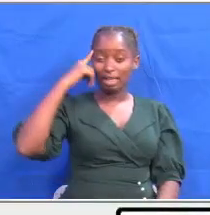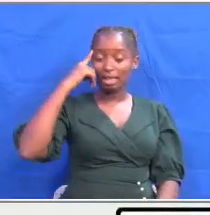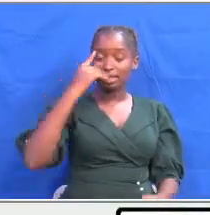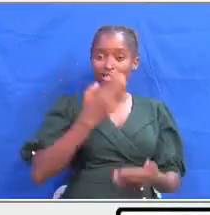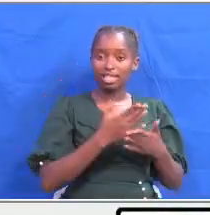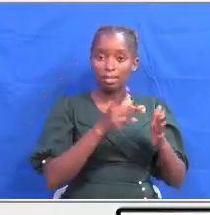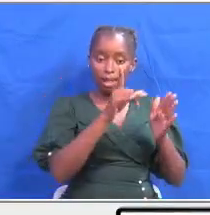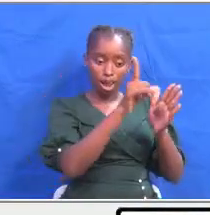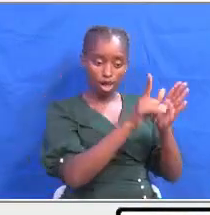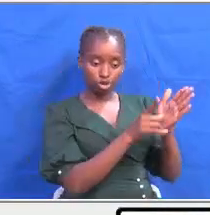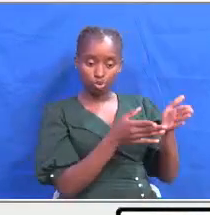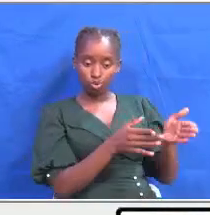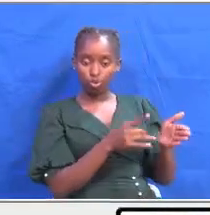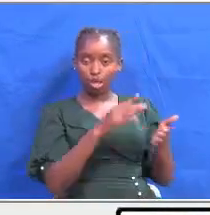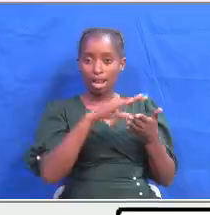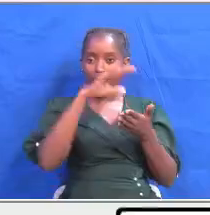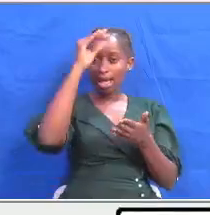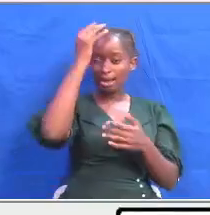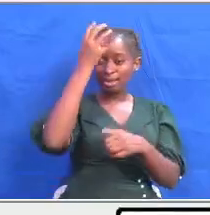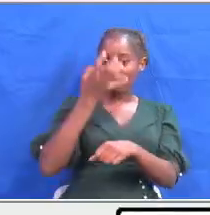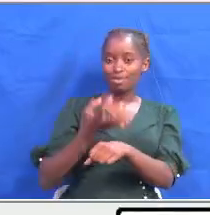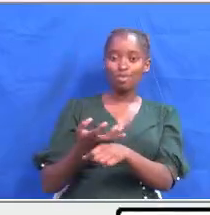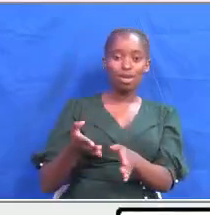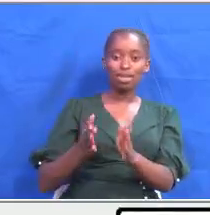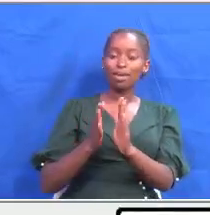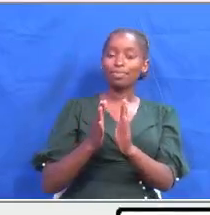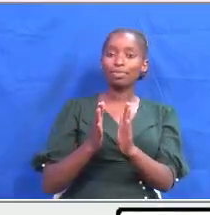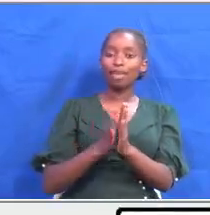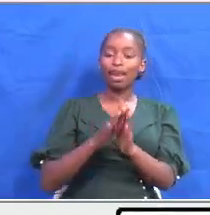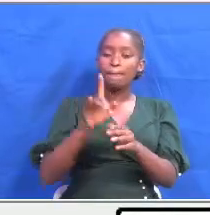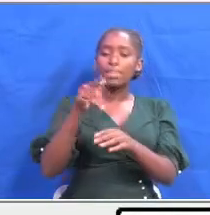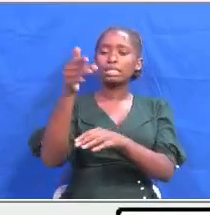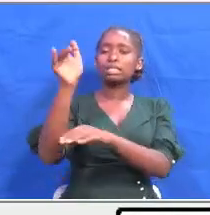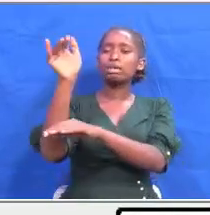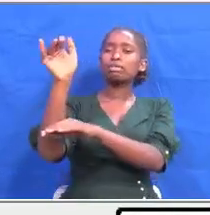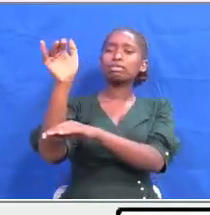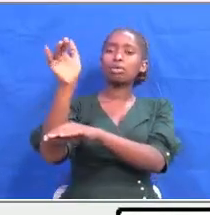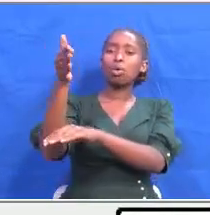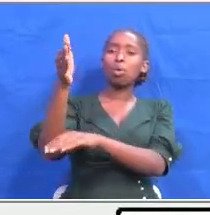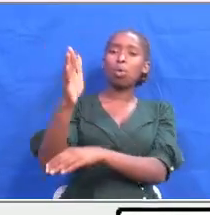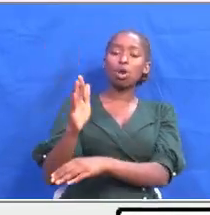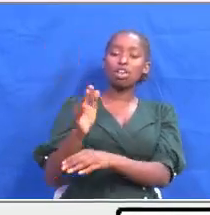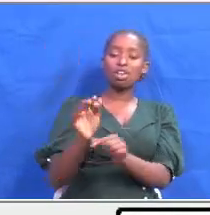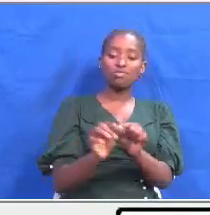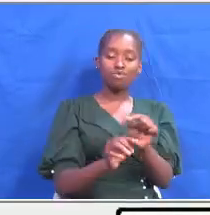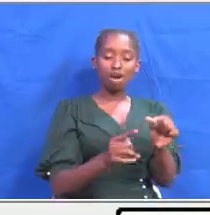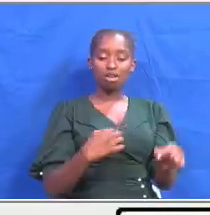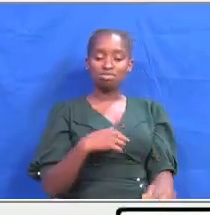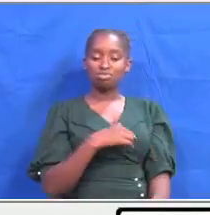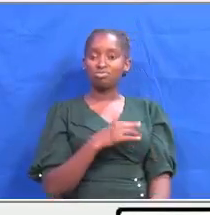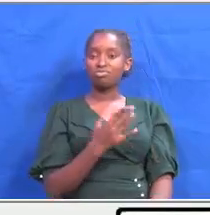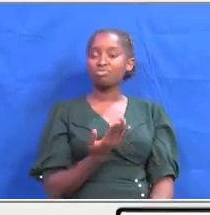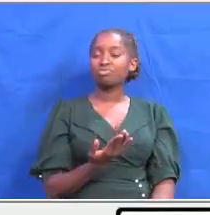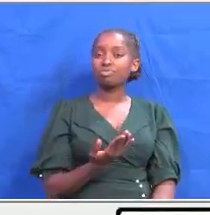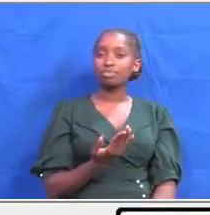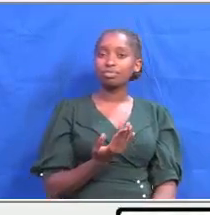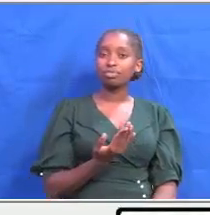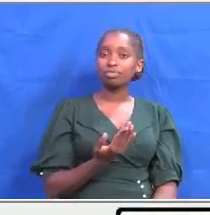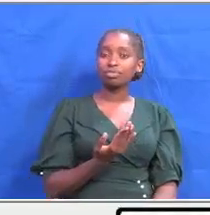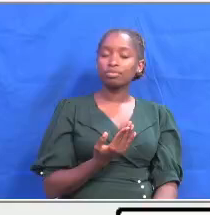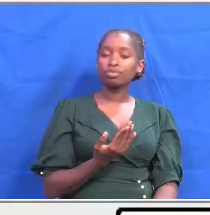lessons we have to learn so hard, and we must ask God a few of ourselves,